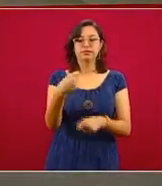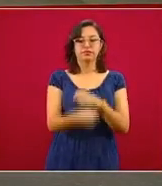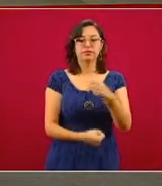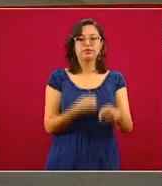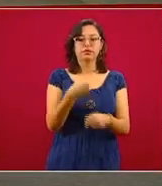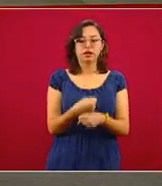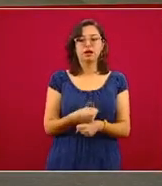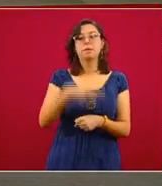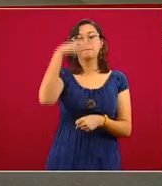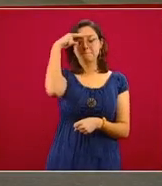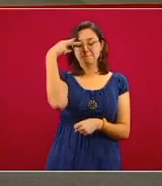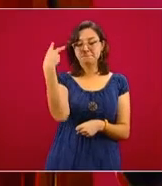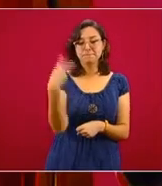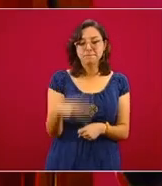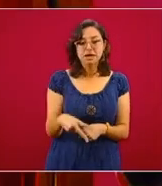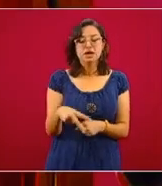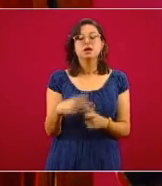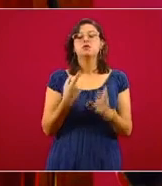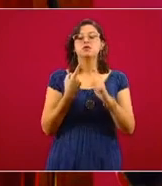16th,